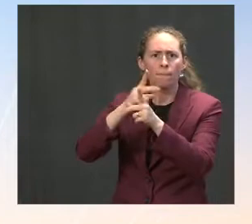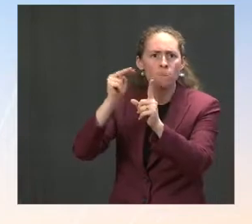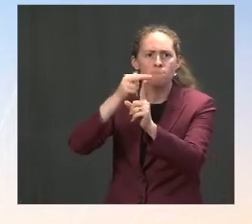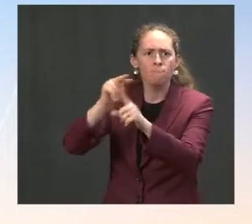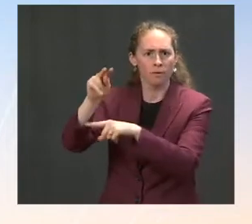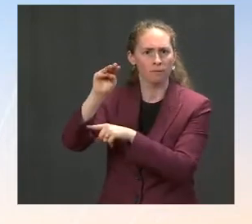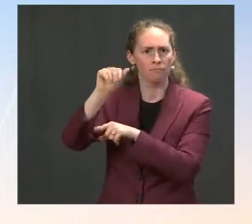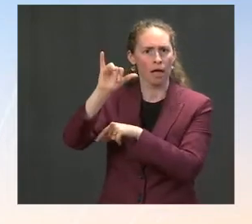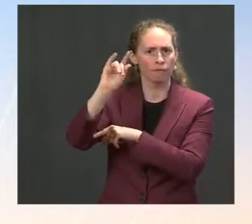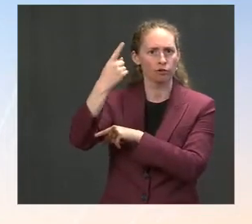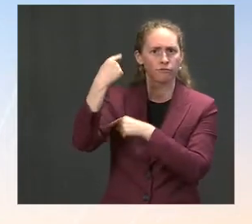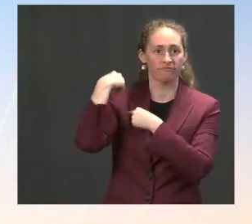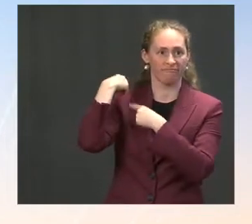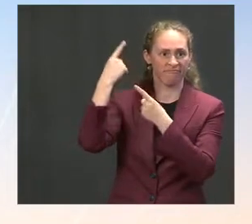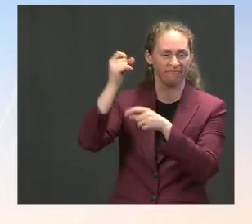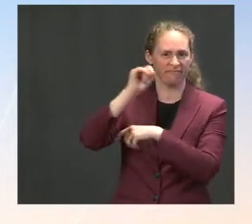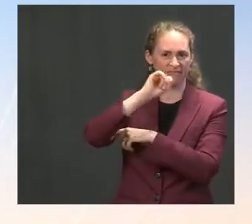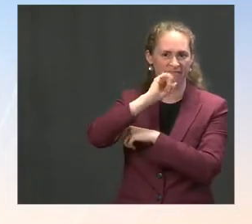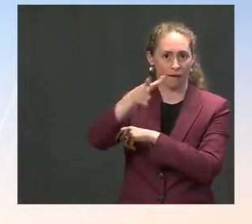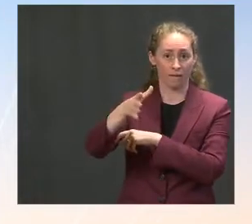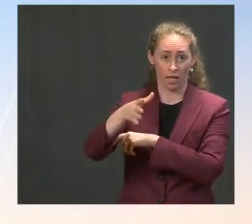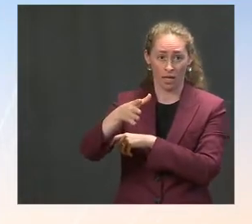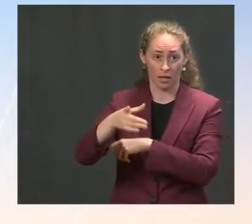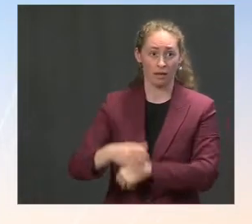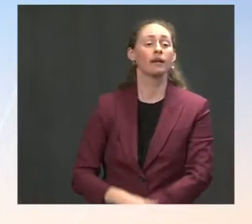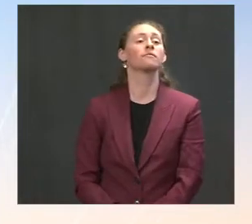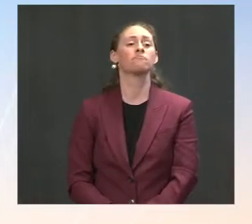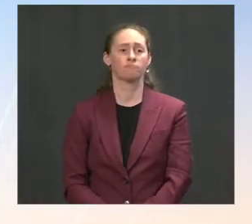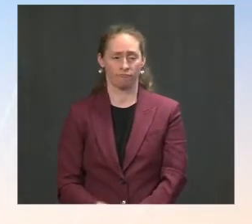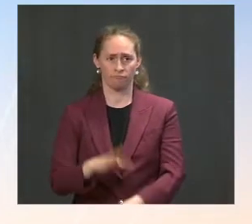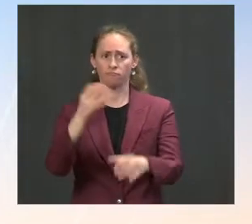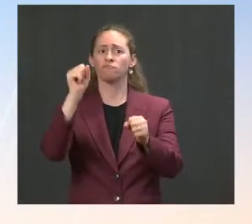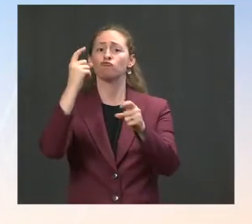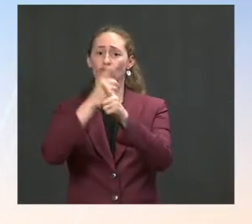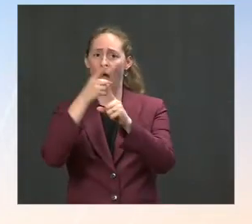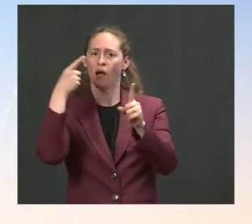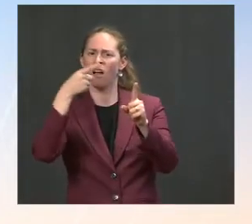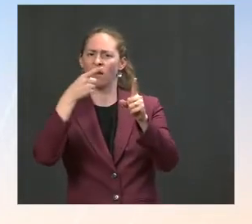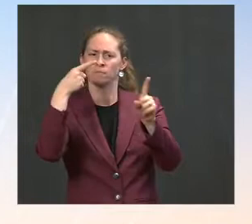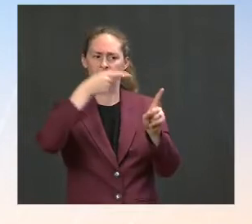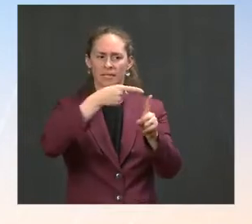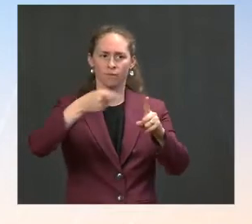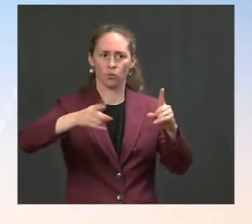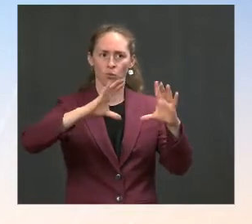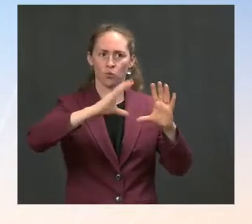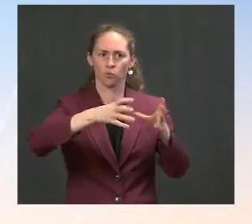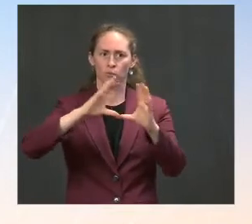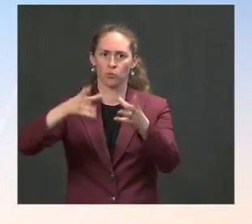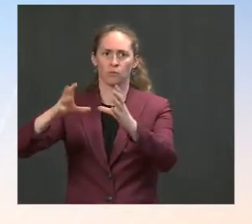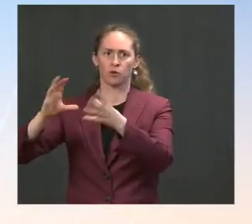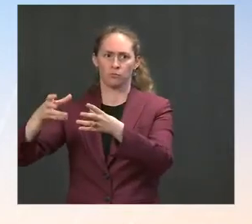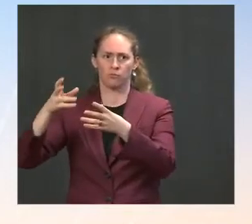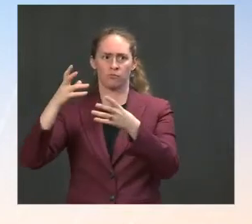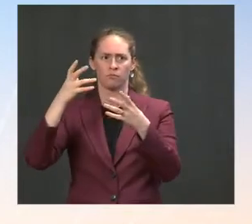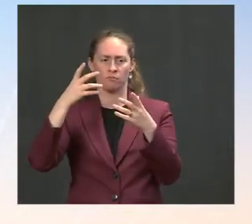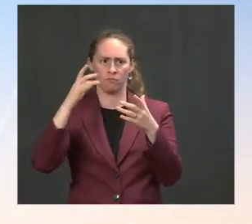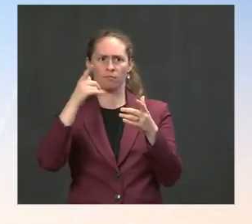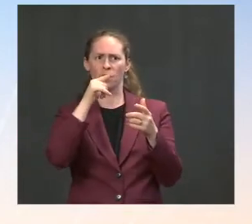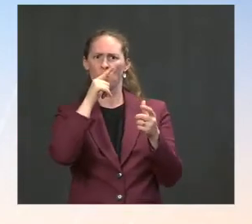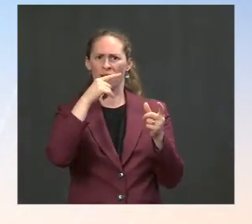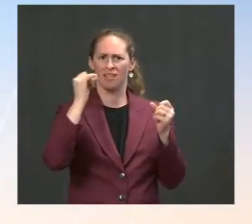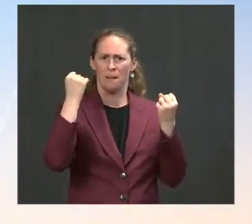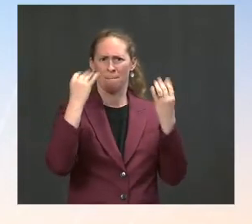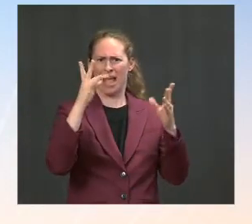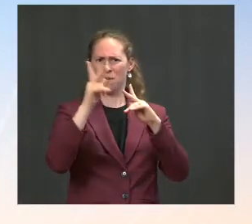result in hospitalization. They do track through these cohorts, which is a large swath of people who would be vulnerable or on the front lines of